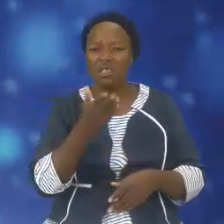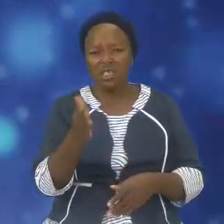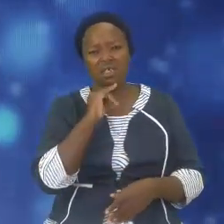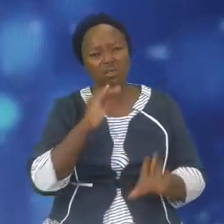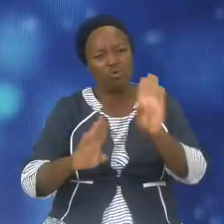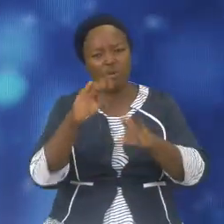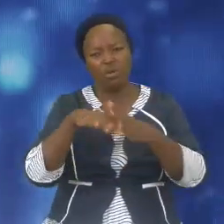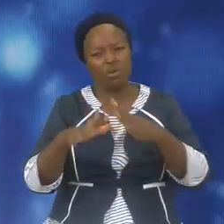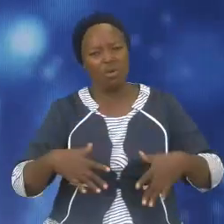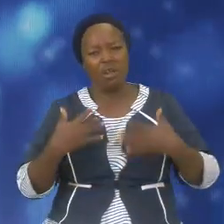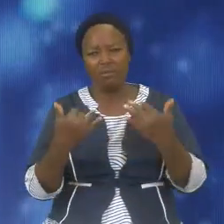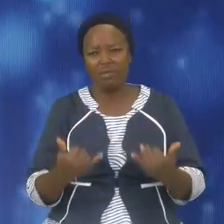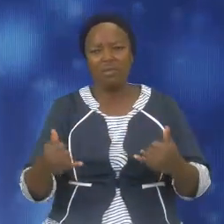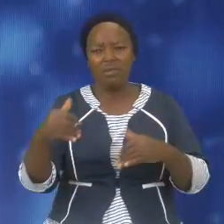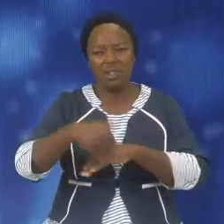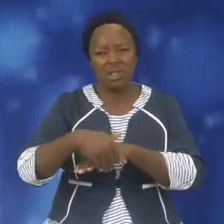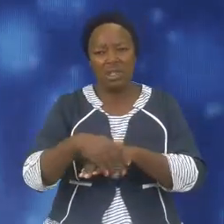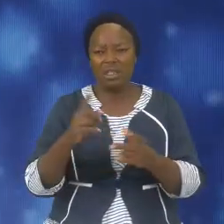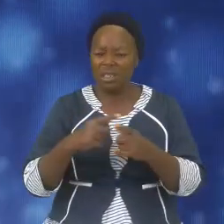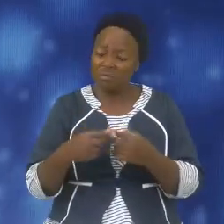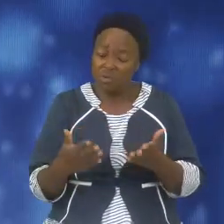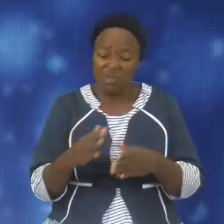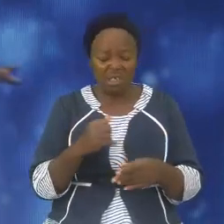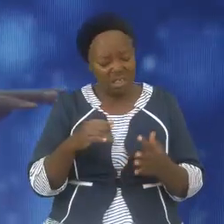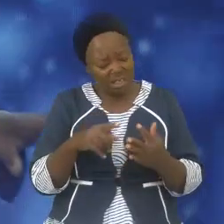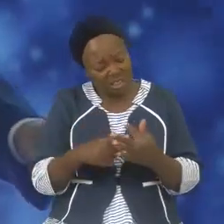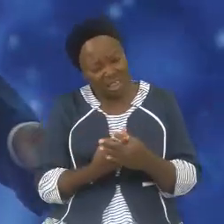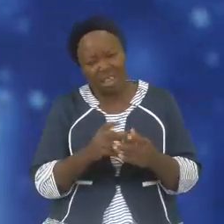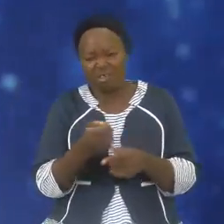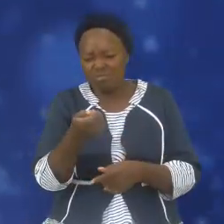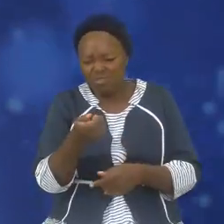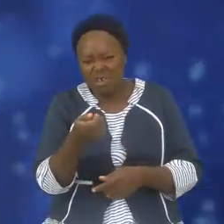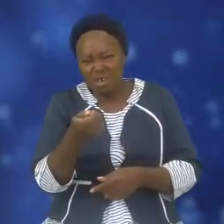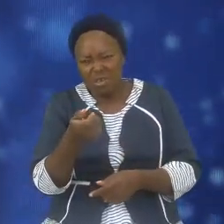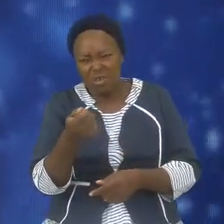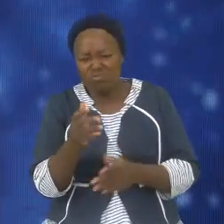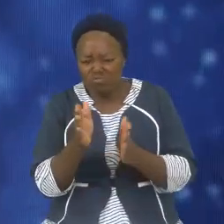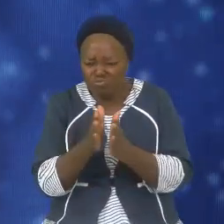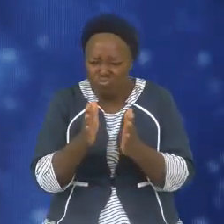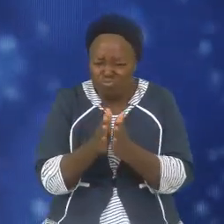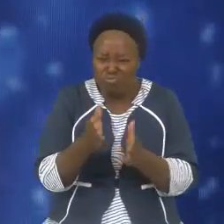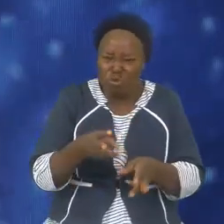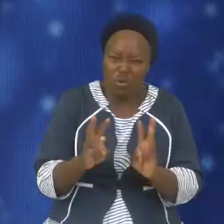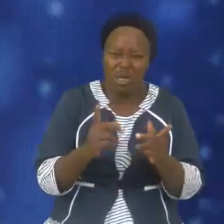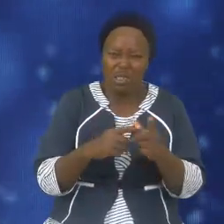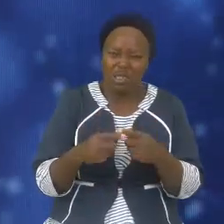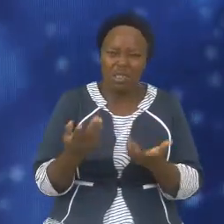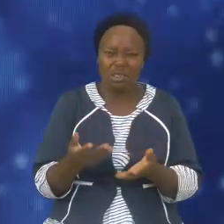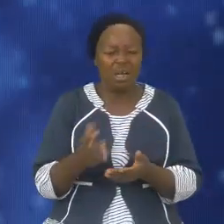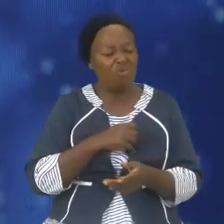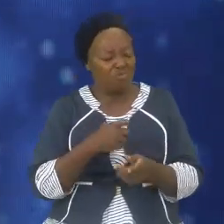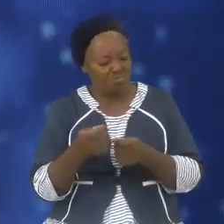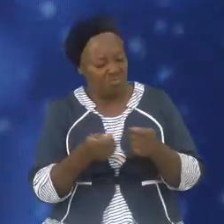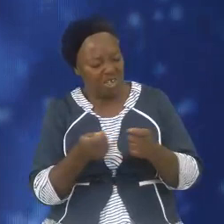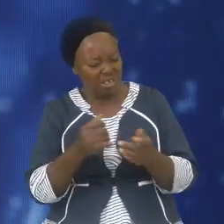And maybe it started in a small way, in a little way, and you said, I'll manage that. I'll